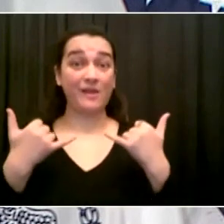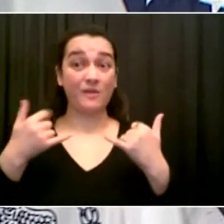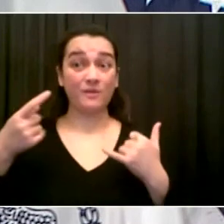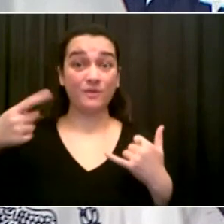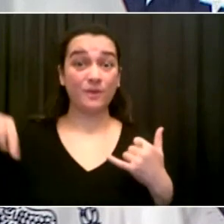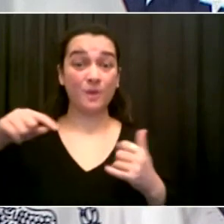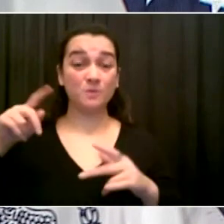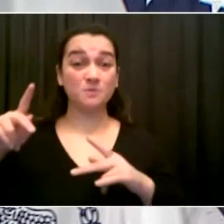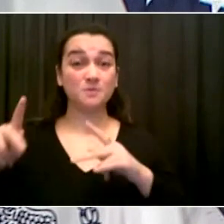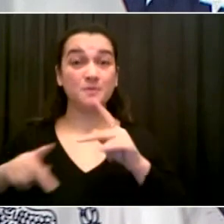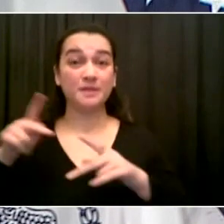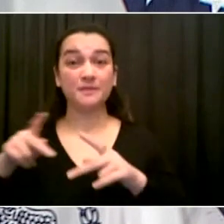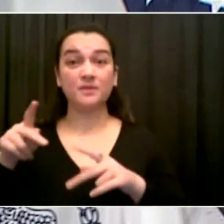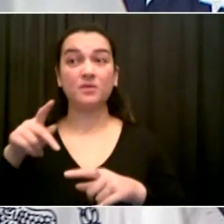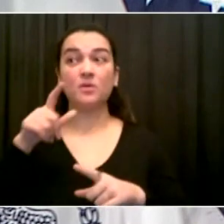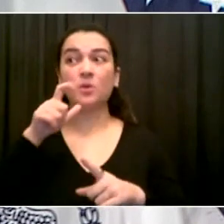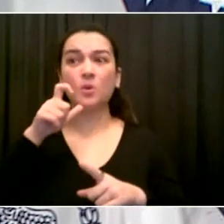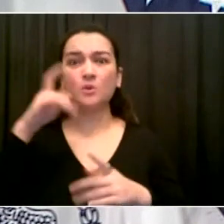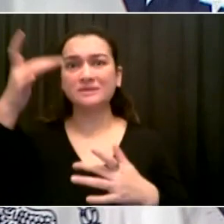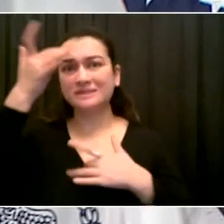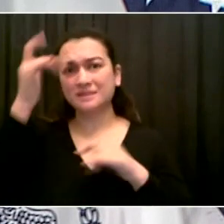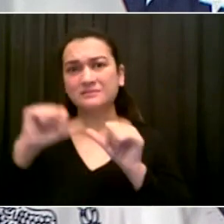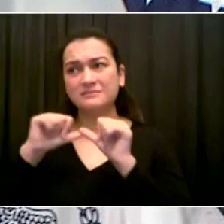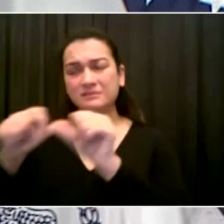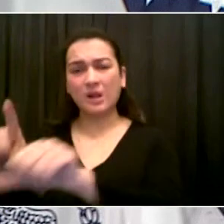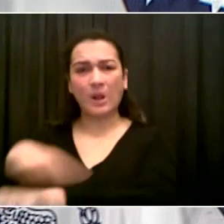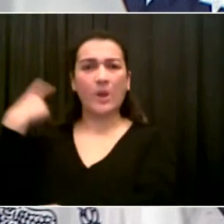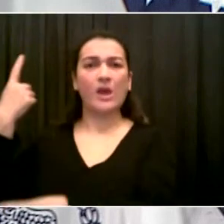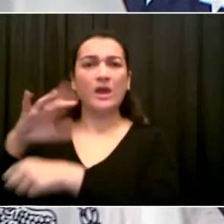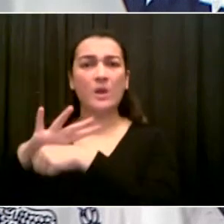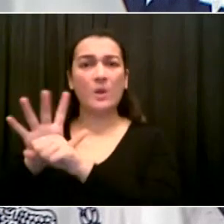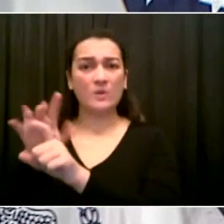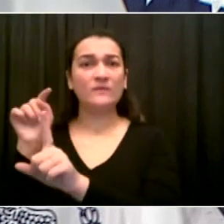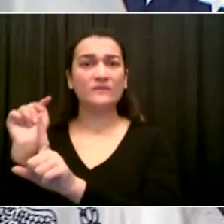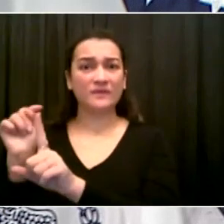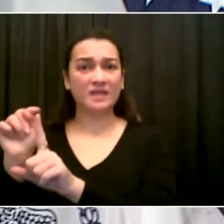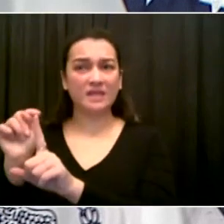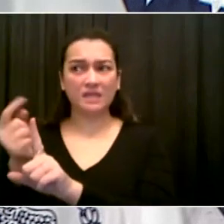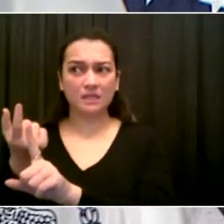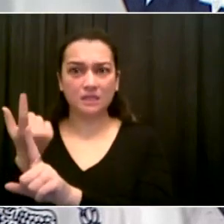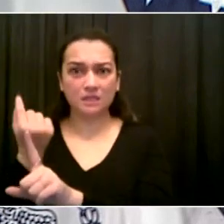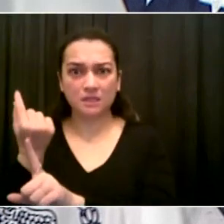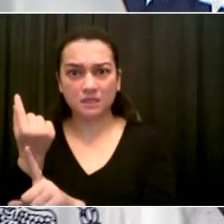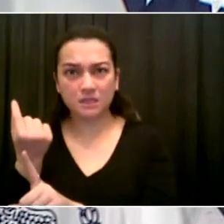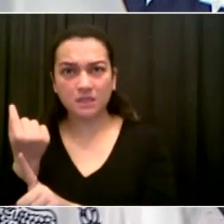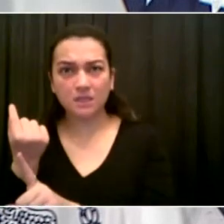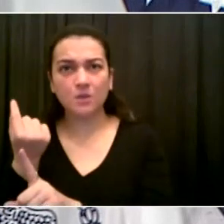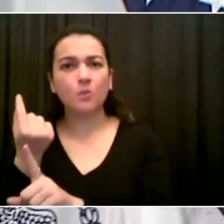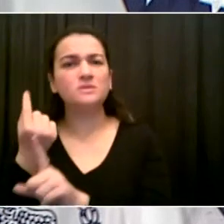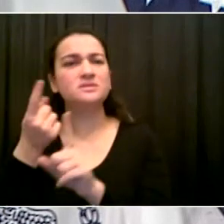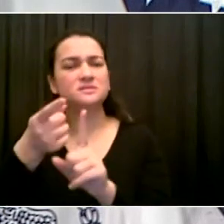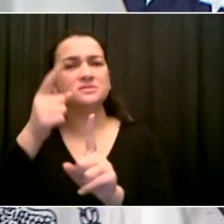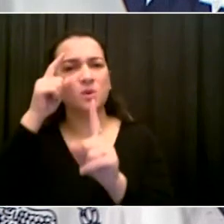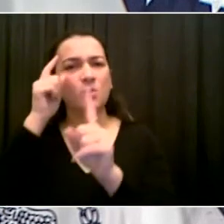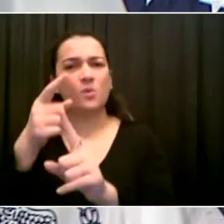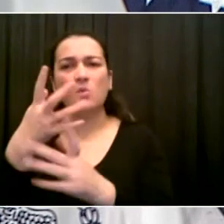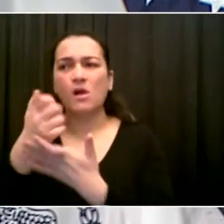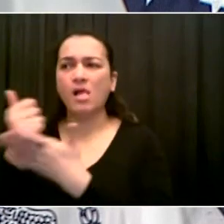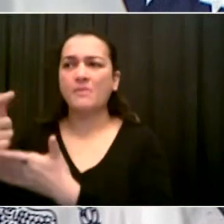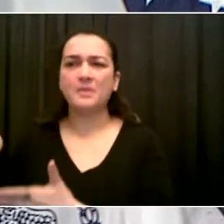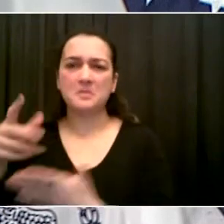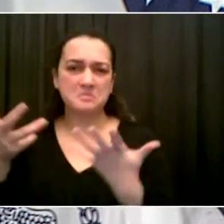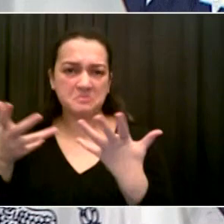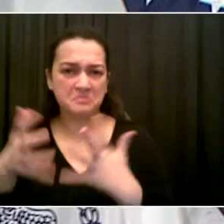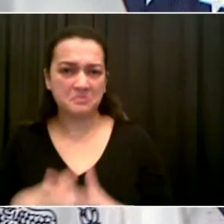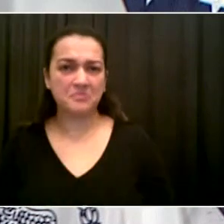this going to help move New York City health and hospitals in terms of better understanding COVID? So I'll start with Dr. Johnson in a